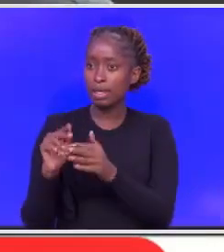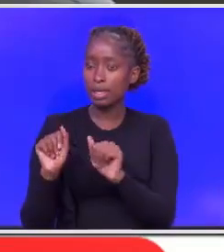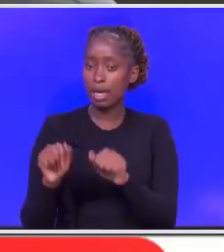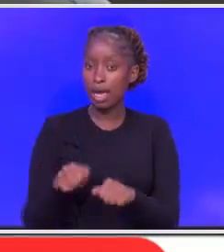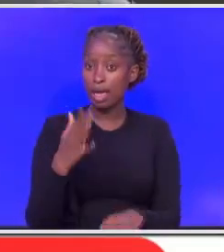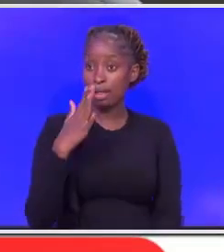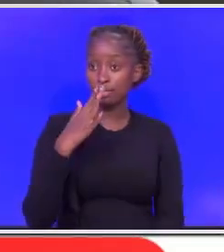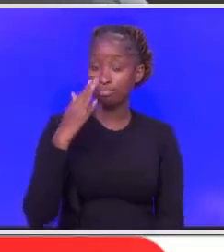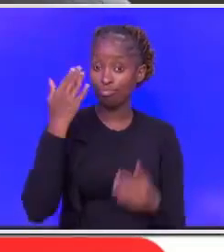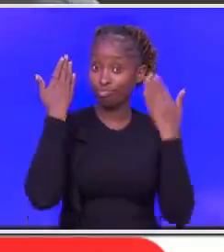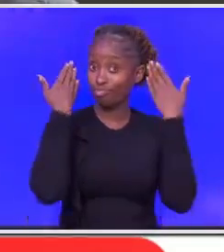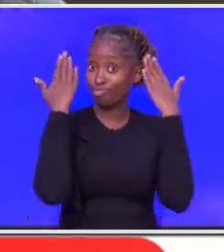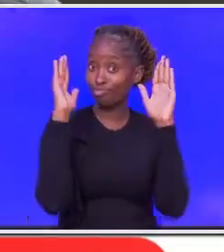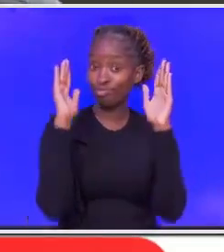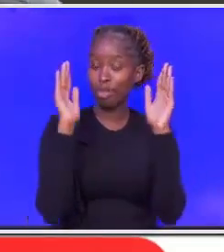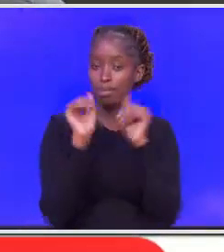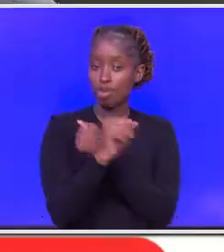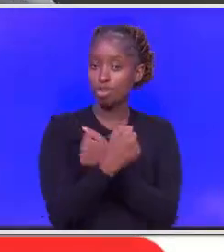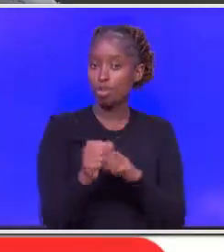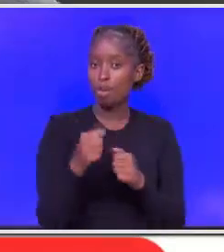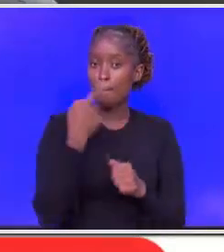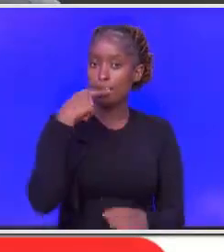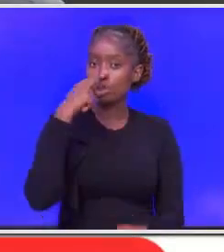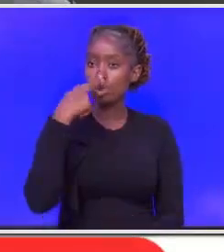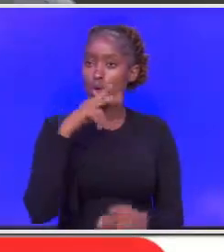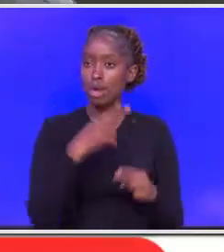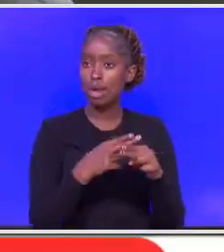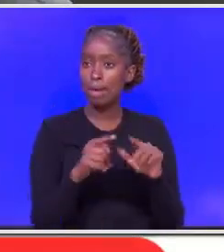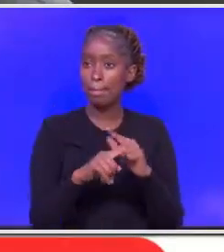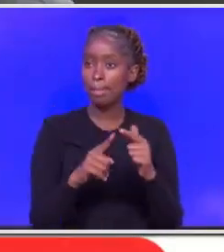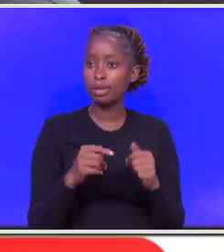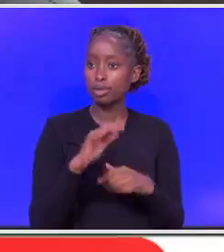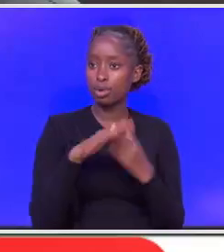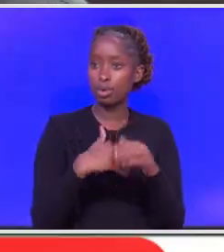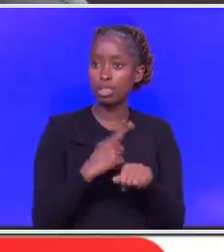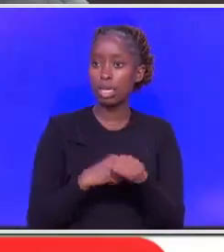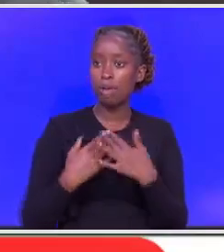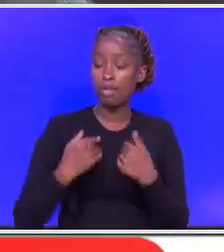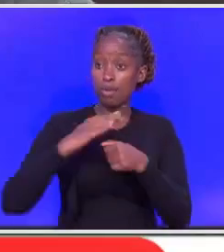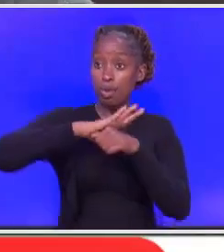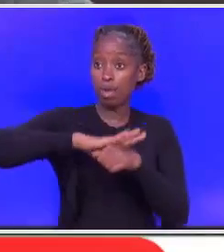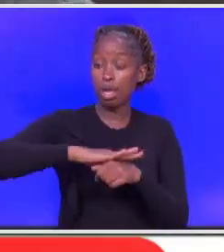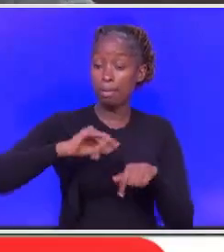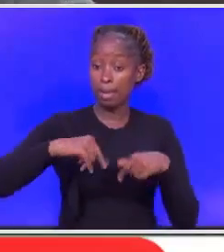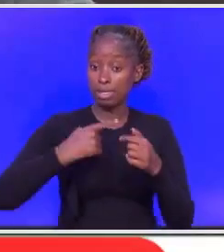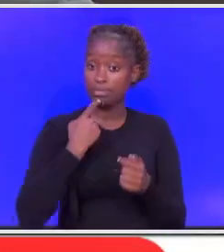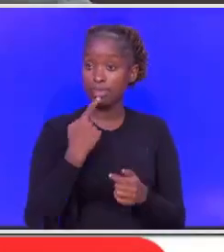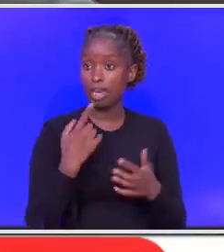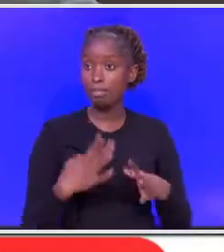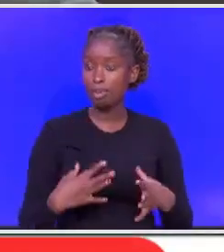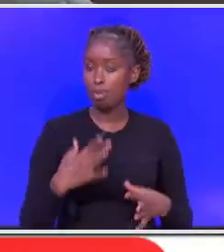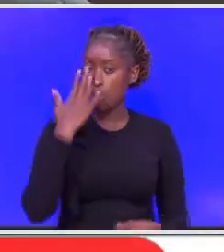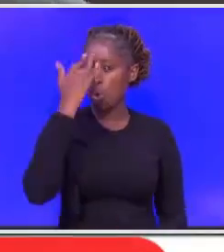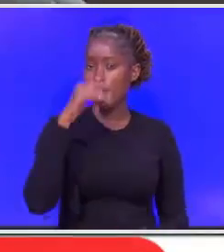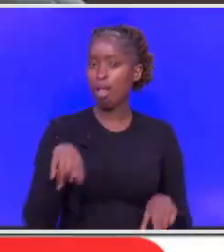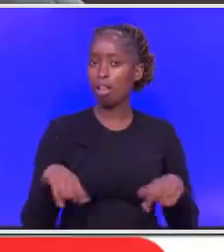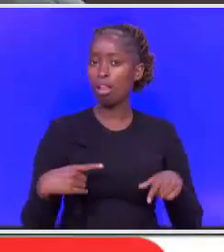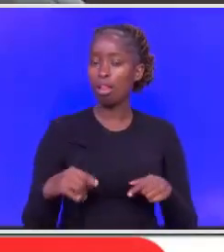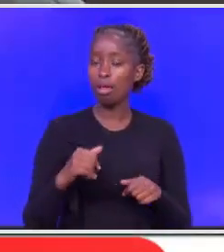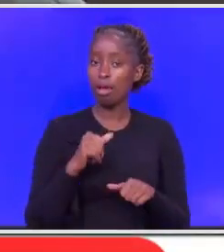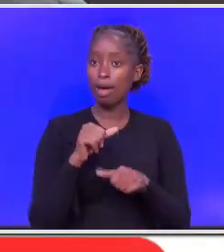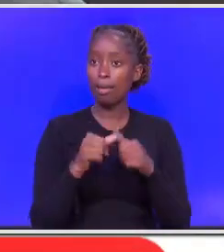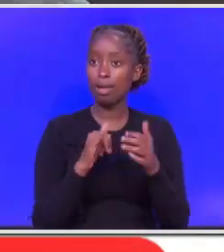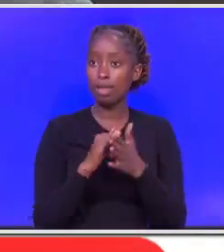names because that is not why I'm here. But there always is that pressure. This week I've been telling people, because they're panicking at the close of the financial